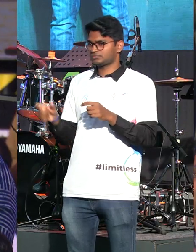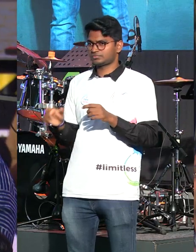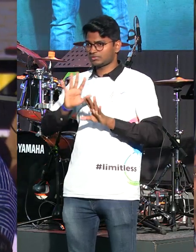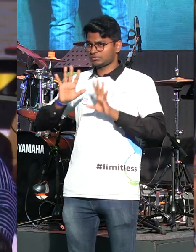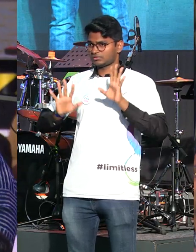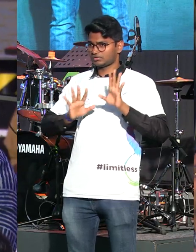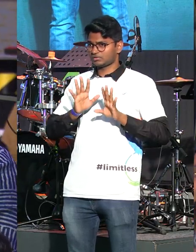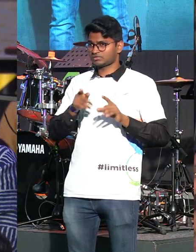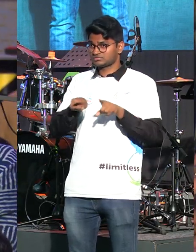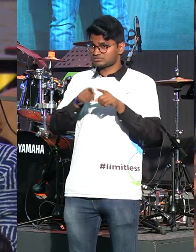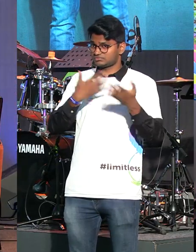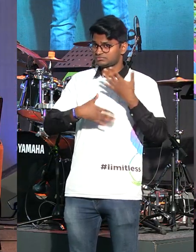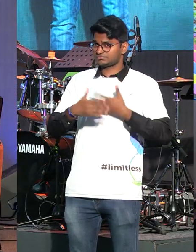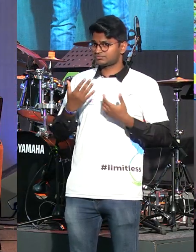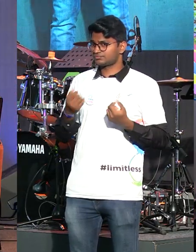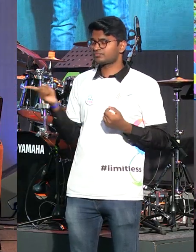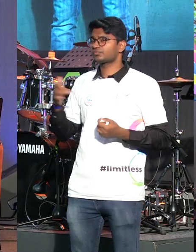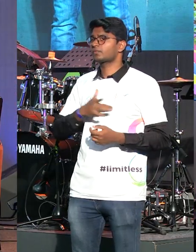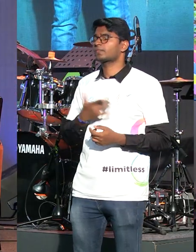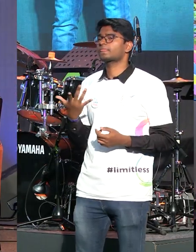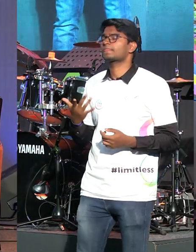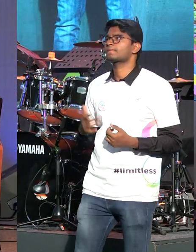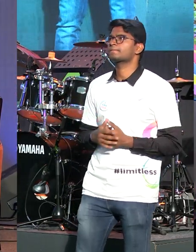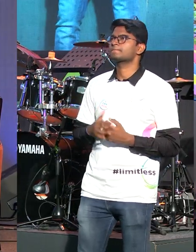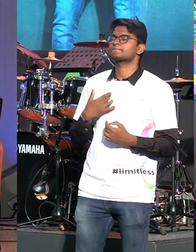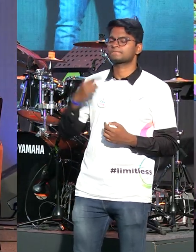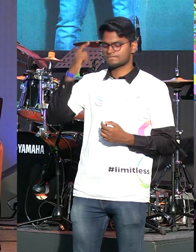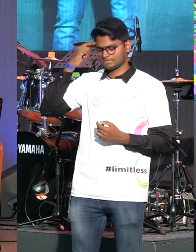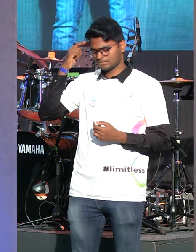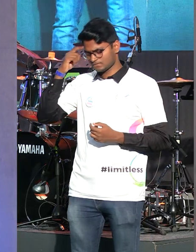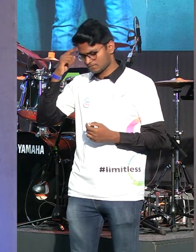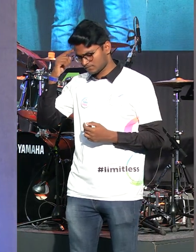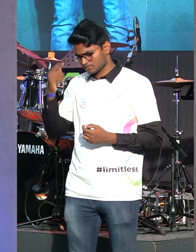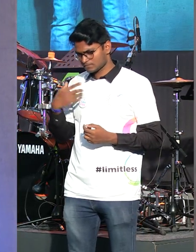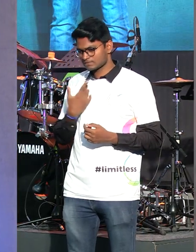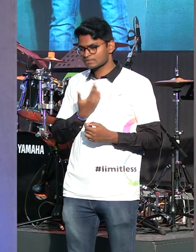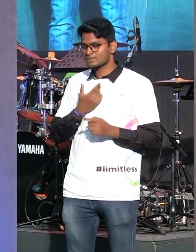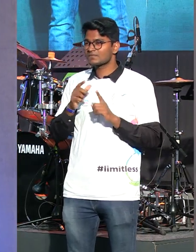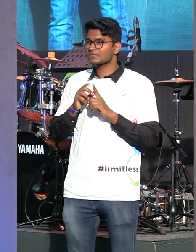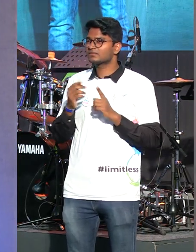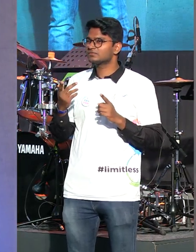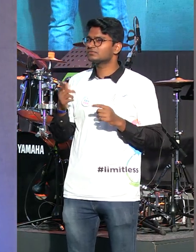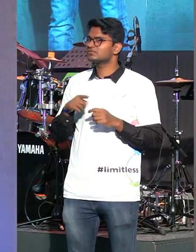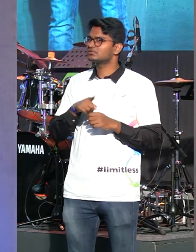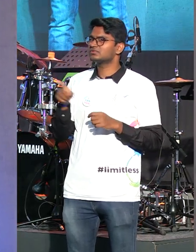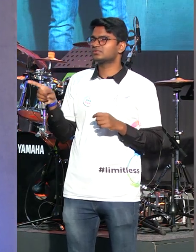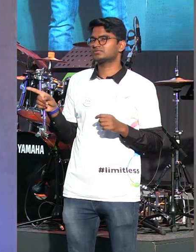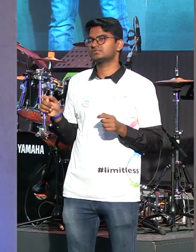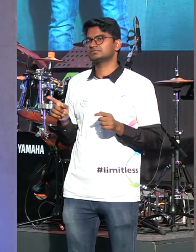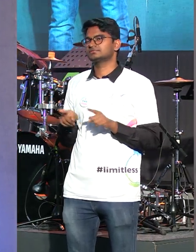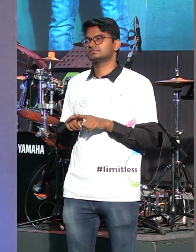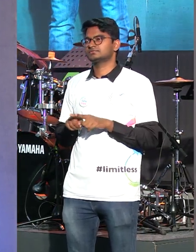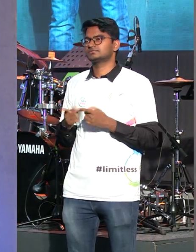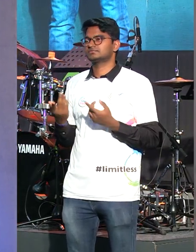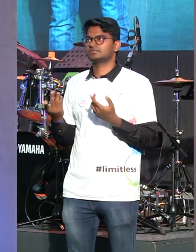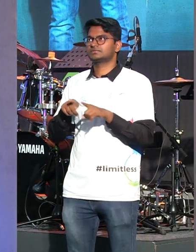what would your concerns be? Yeah. Yeah, no, absolutely. I think. We do that for everything, unfortunately. You know, you've seen